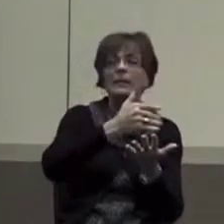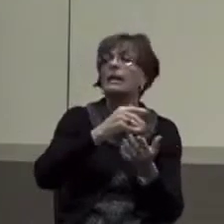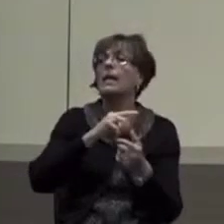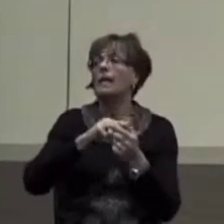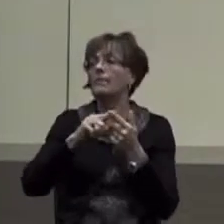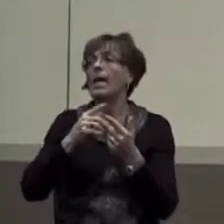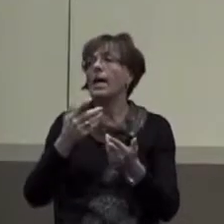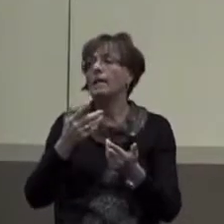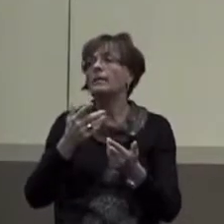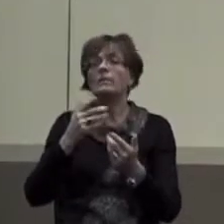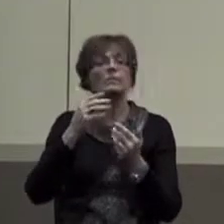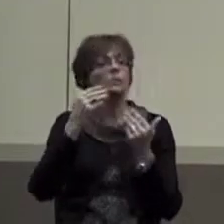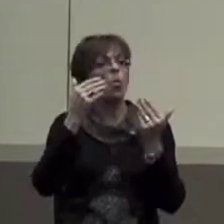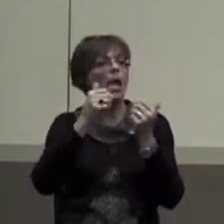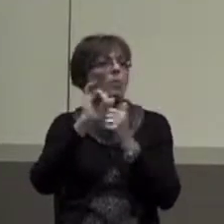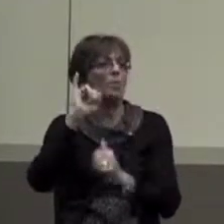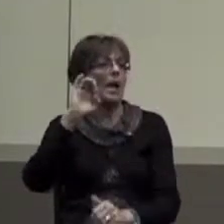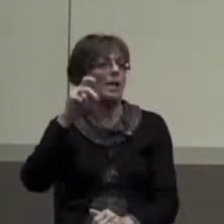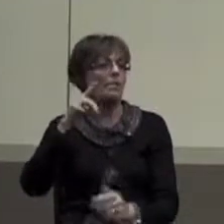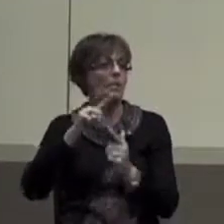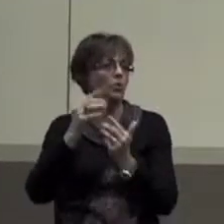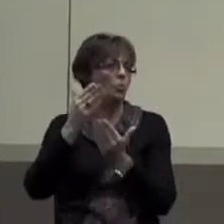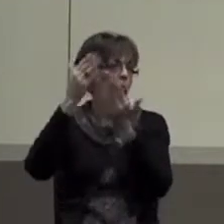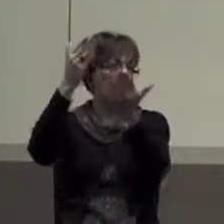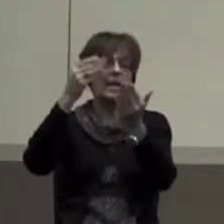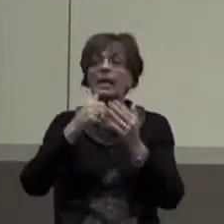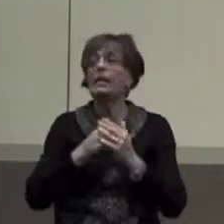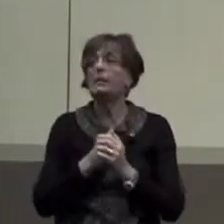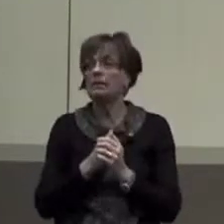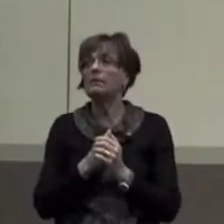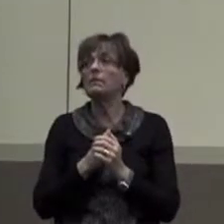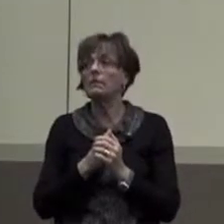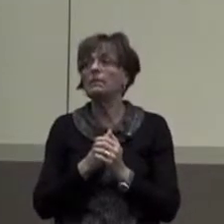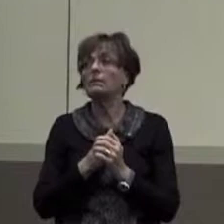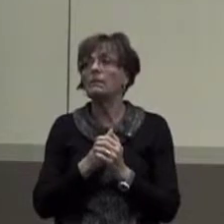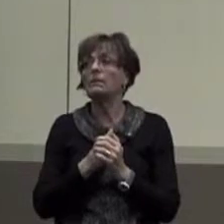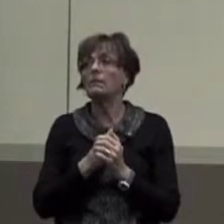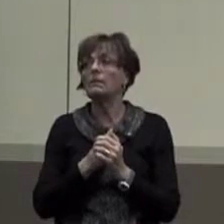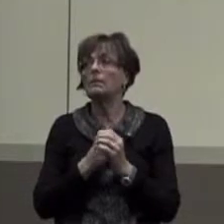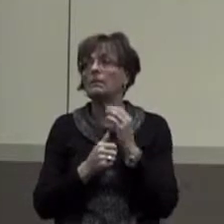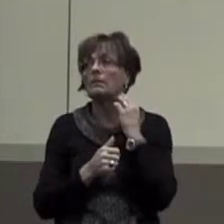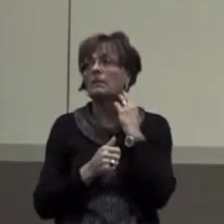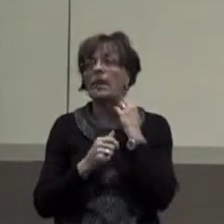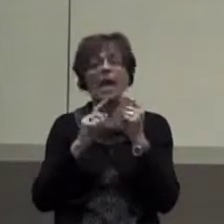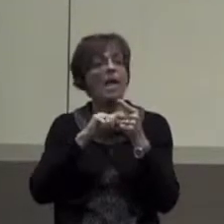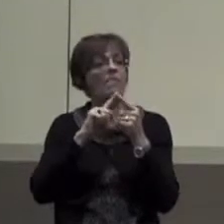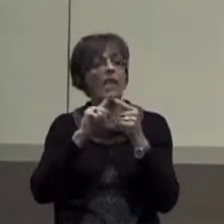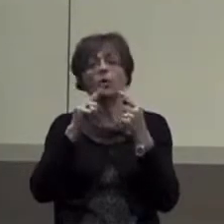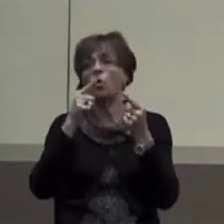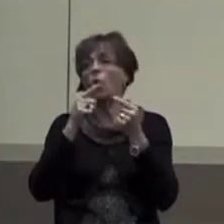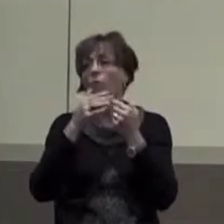to present all that, and then decide if that goes into the behavior plan.